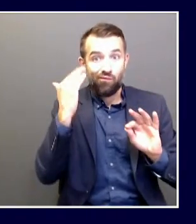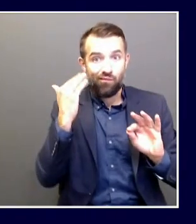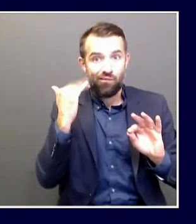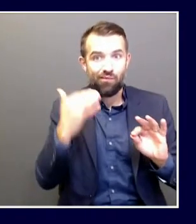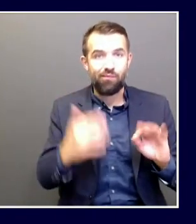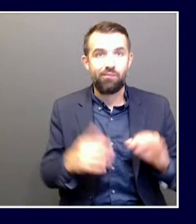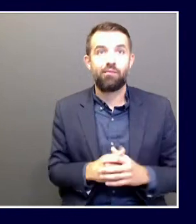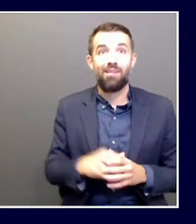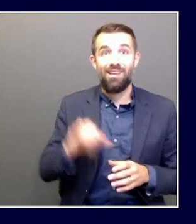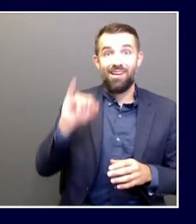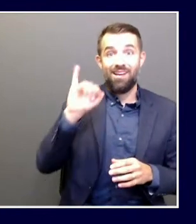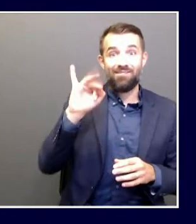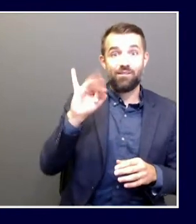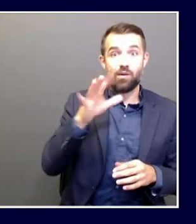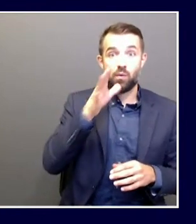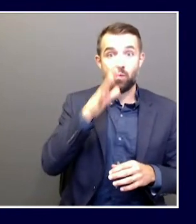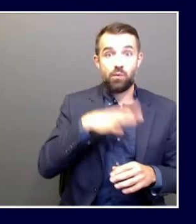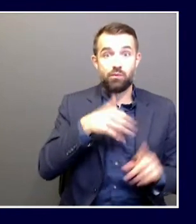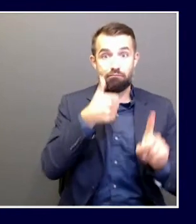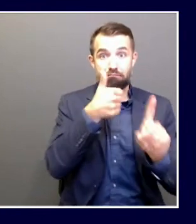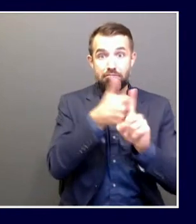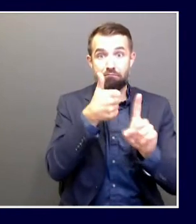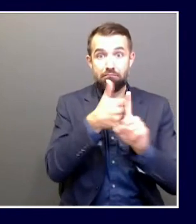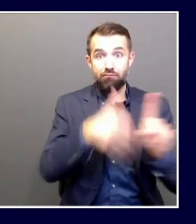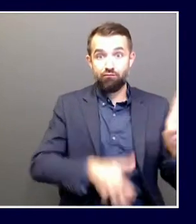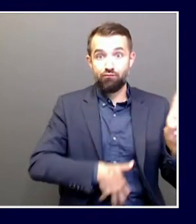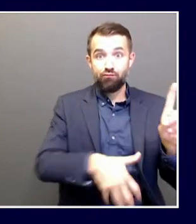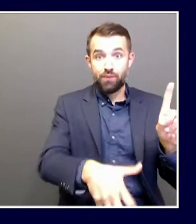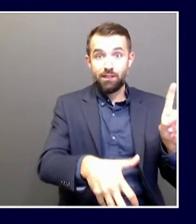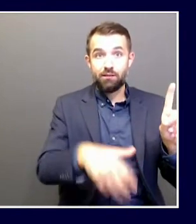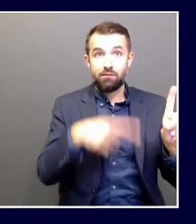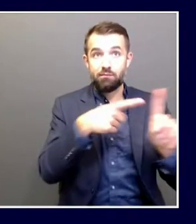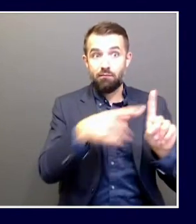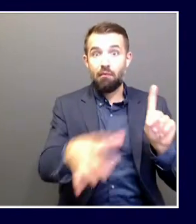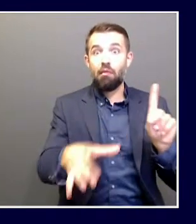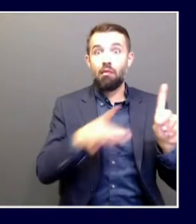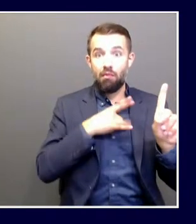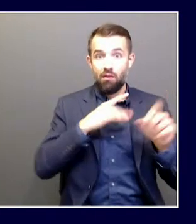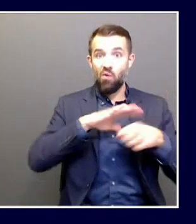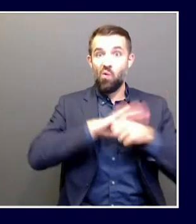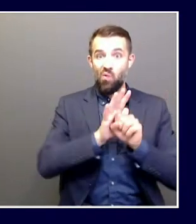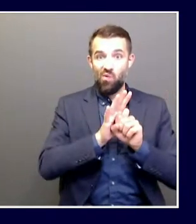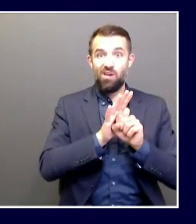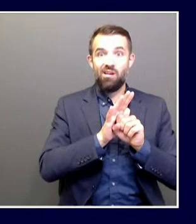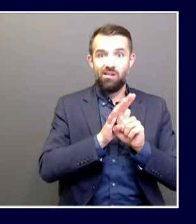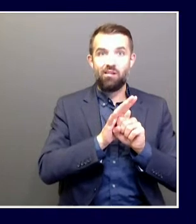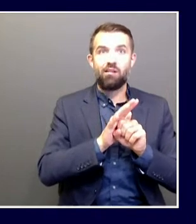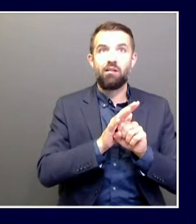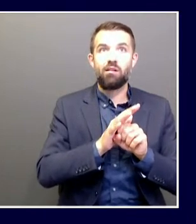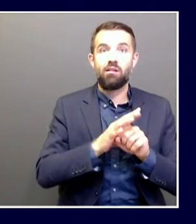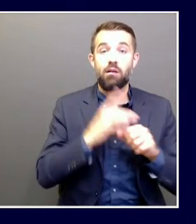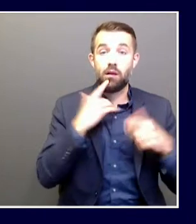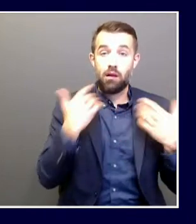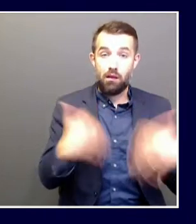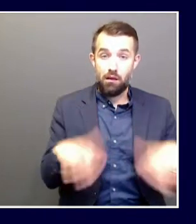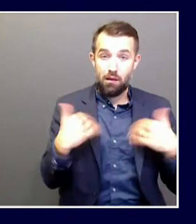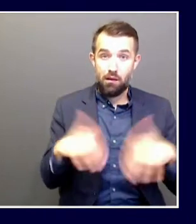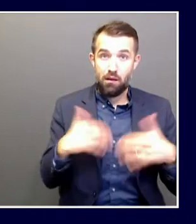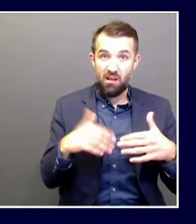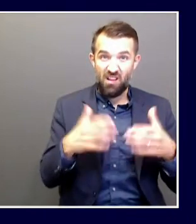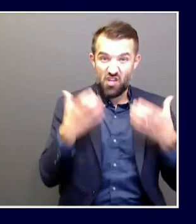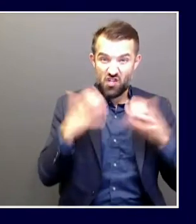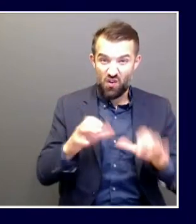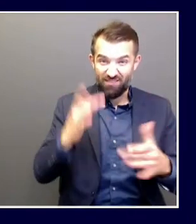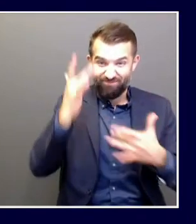COVID-19, the outcomes that they suffer, the severity of illness, the likelihood of hospitalization, the likelihood of something